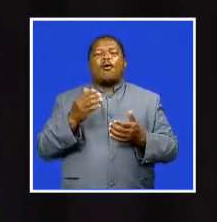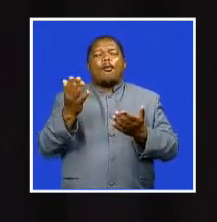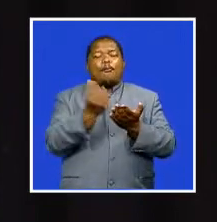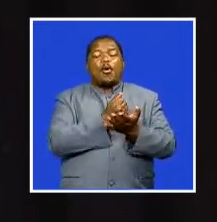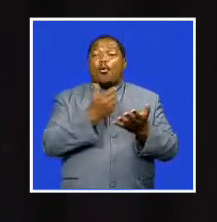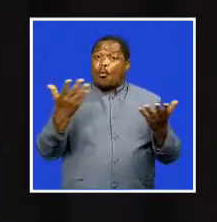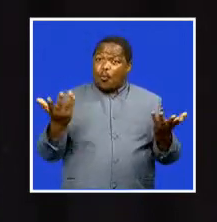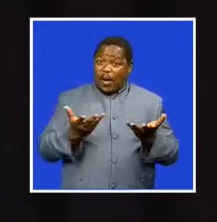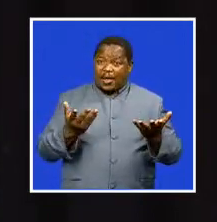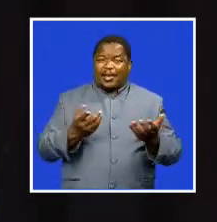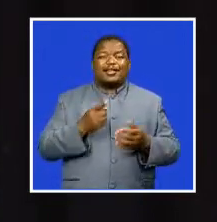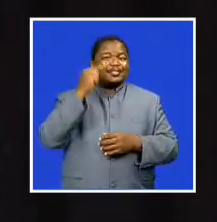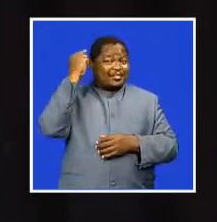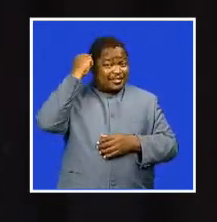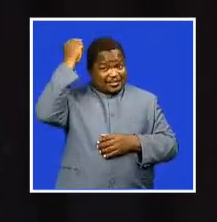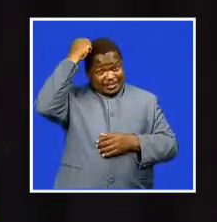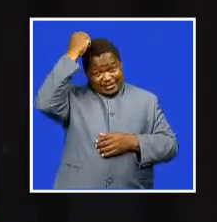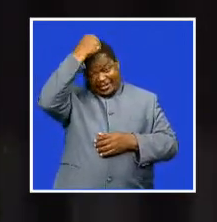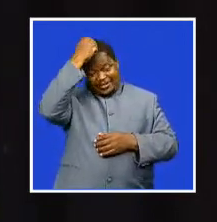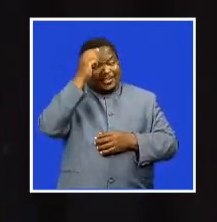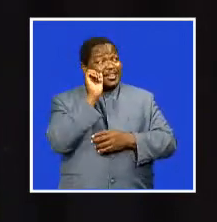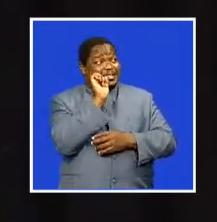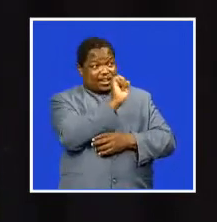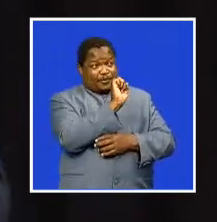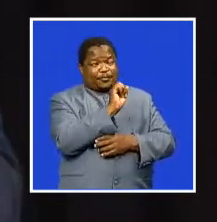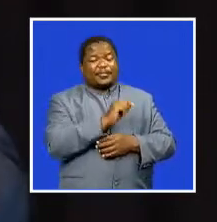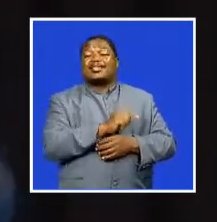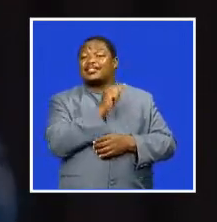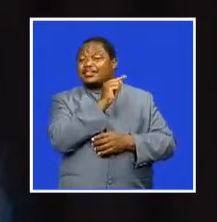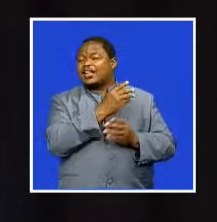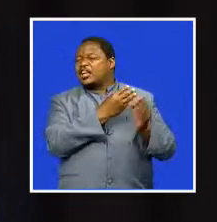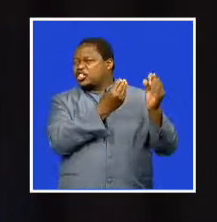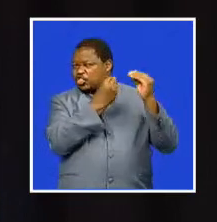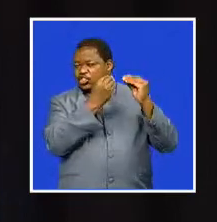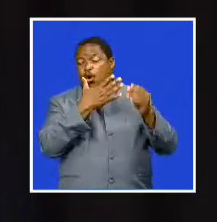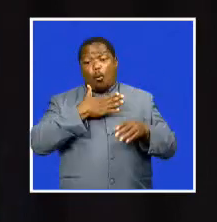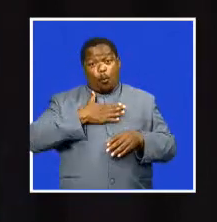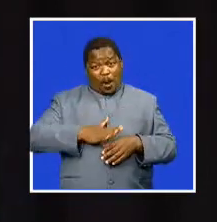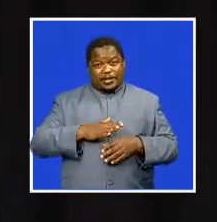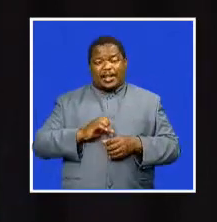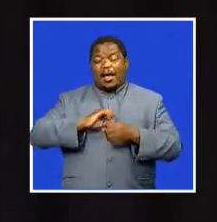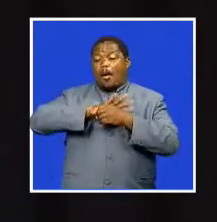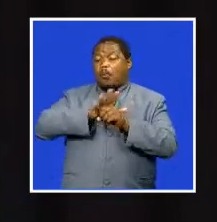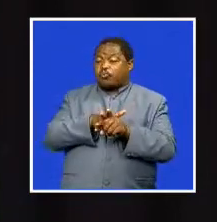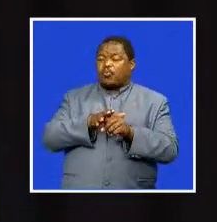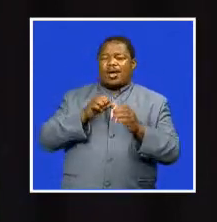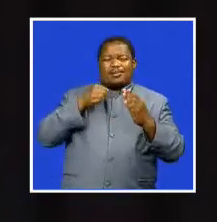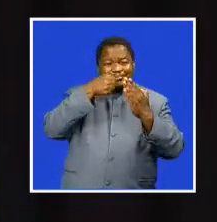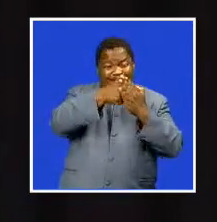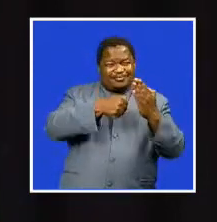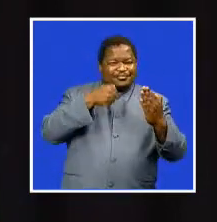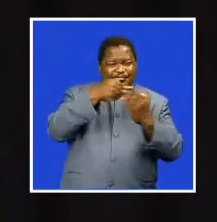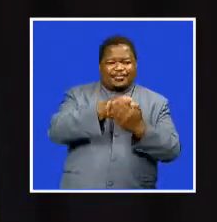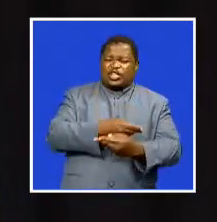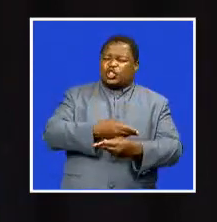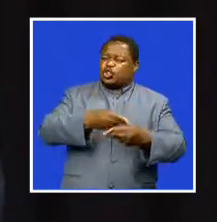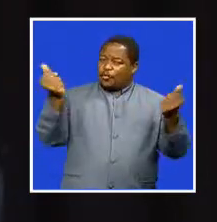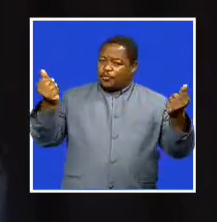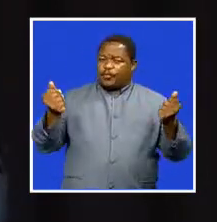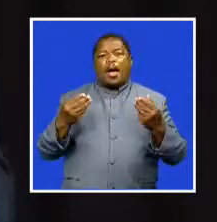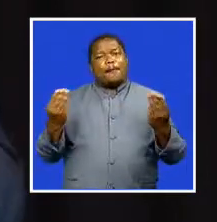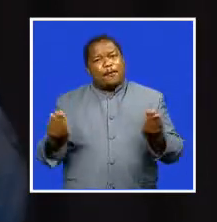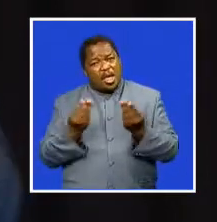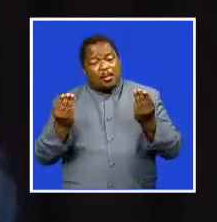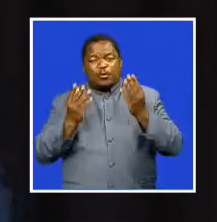welive uyasho lokuthi isifiso sakhe ukuthi uphele lomkhuhlane wa COVID-19 sive semaswati sobuyela